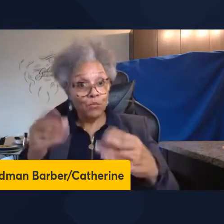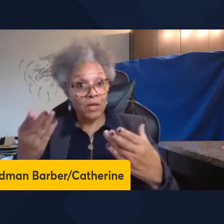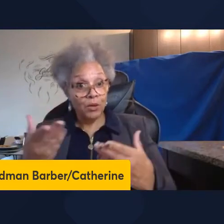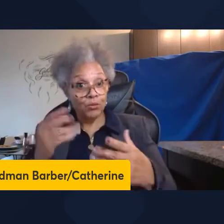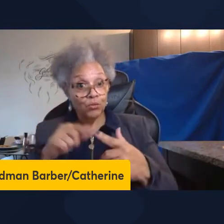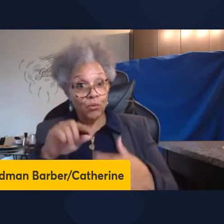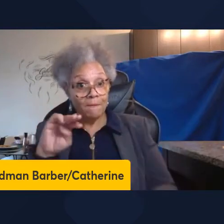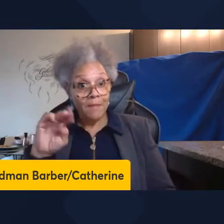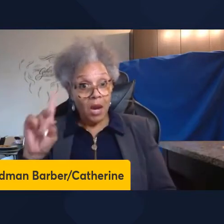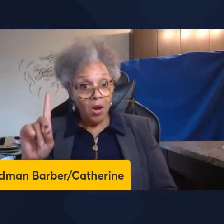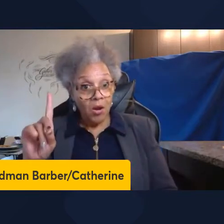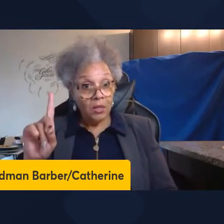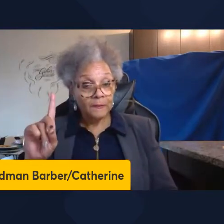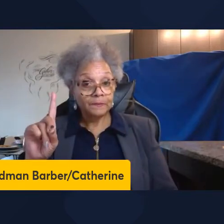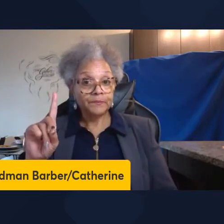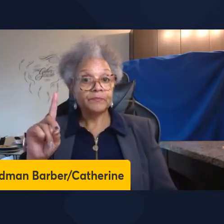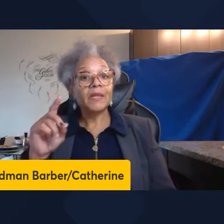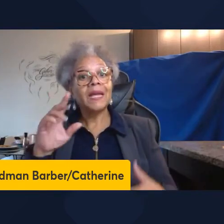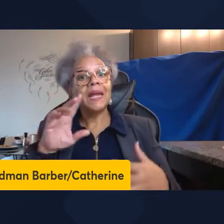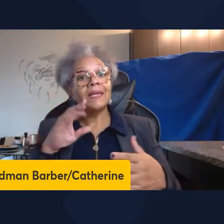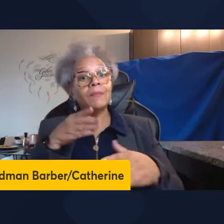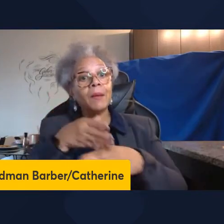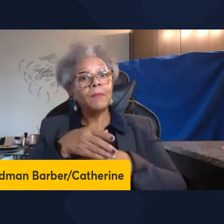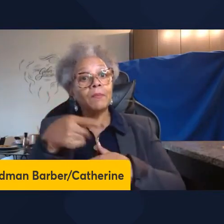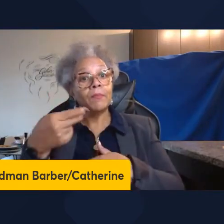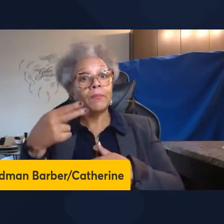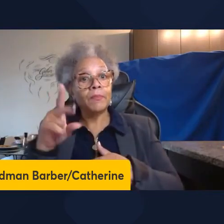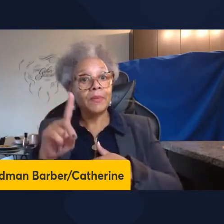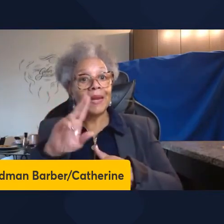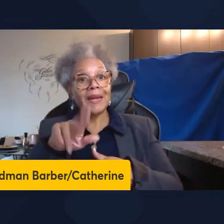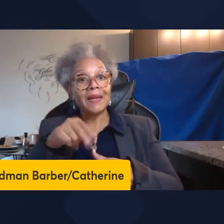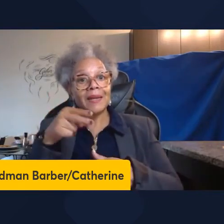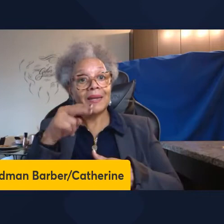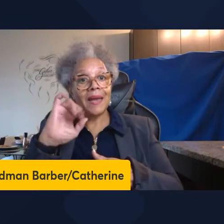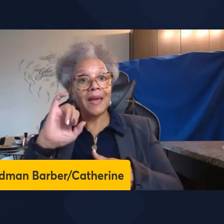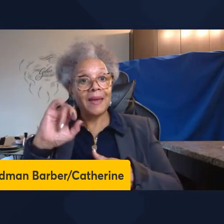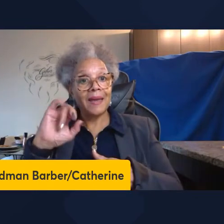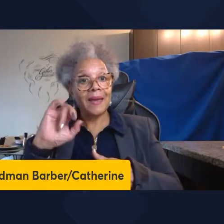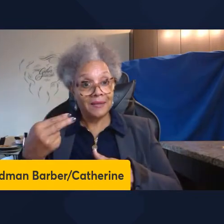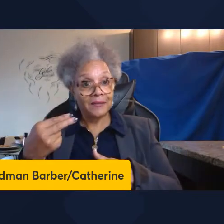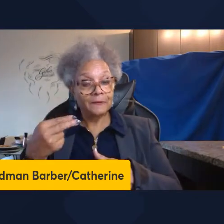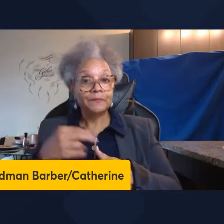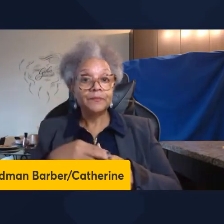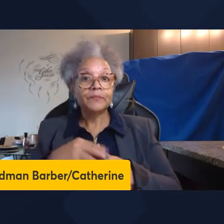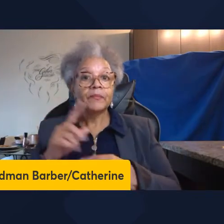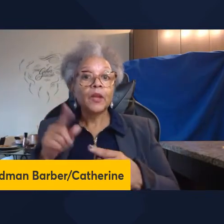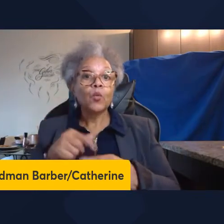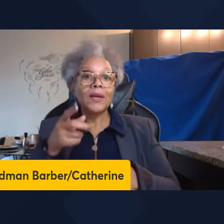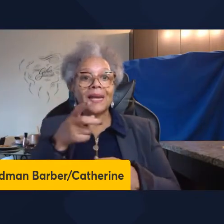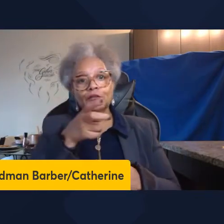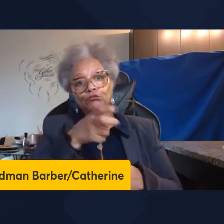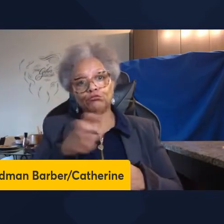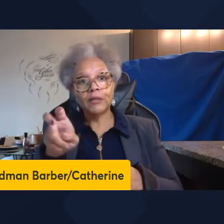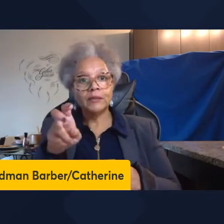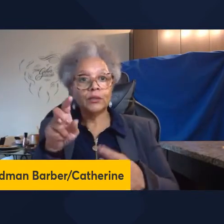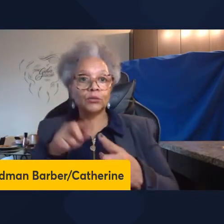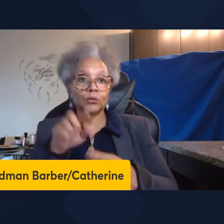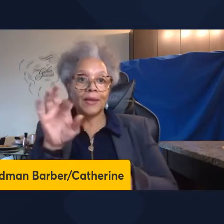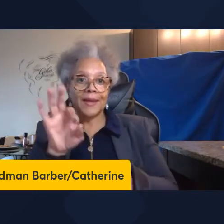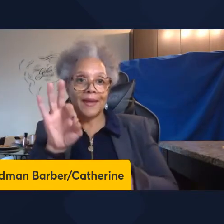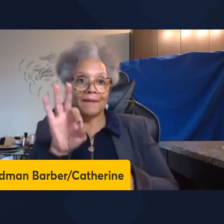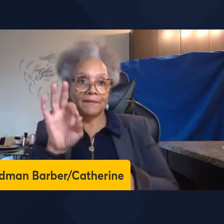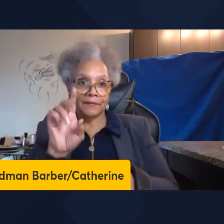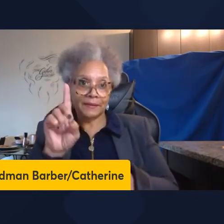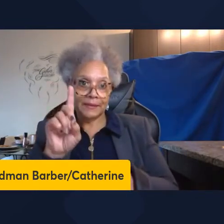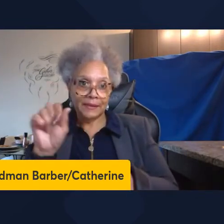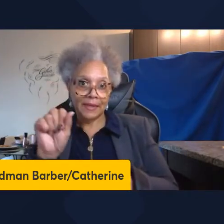my postdoc at the National Institutes of Health, and when I transitioned to the FDA, it